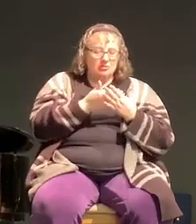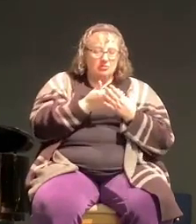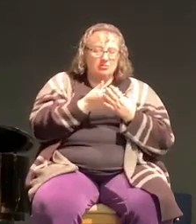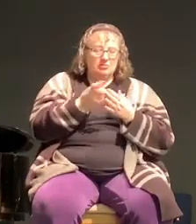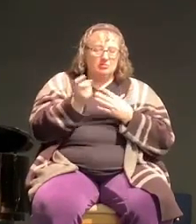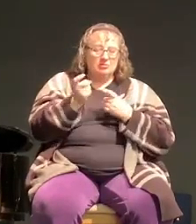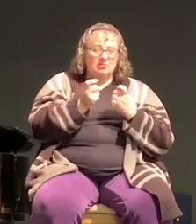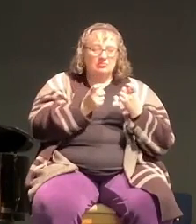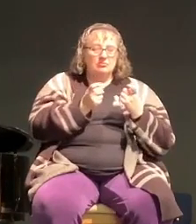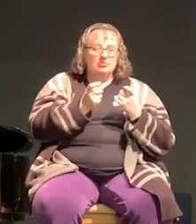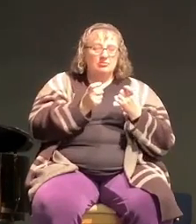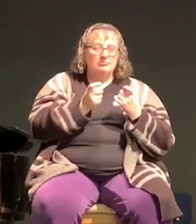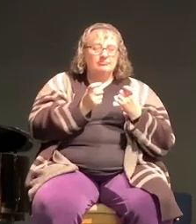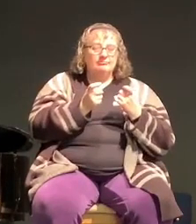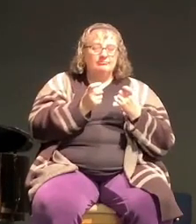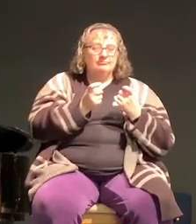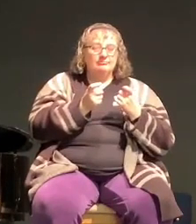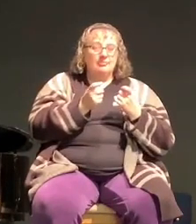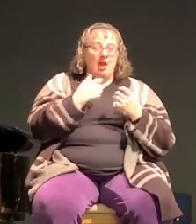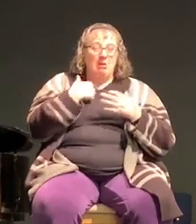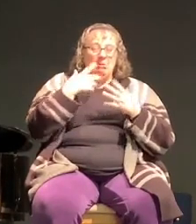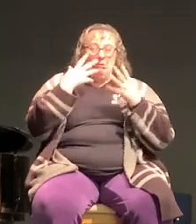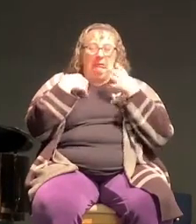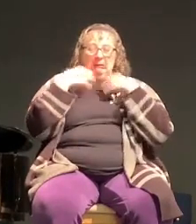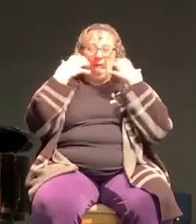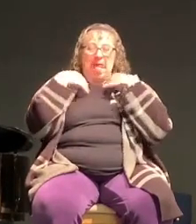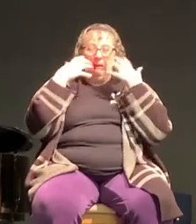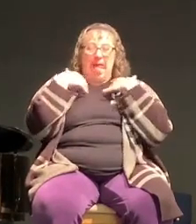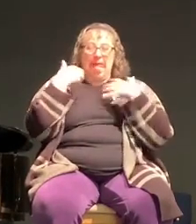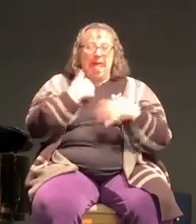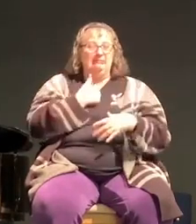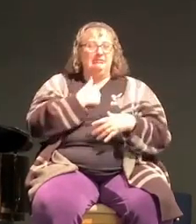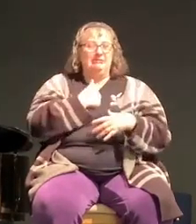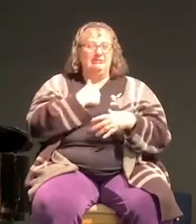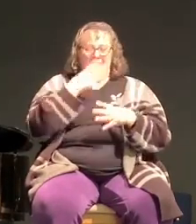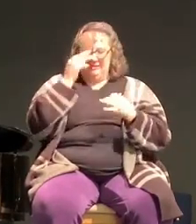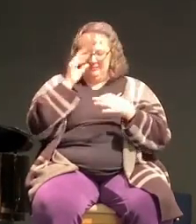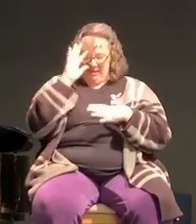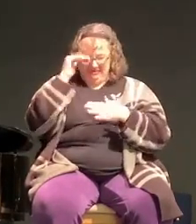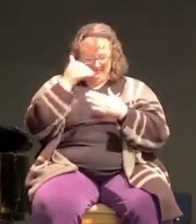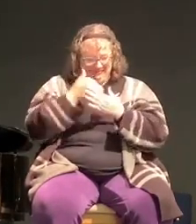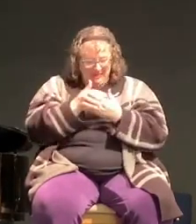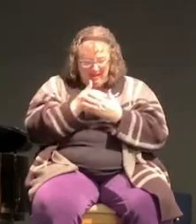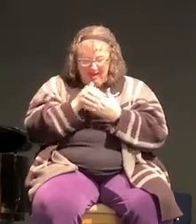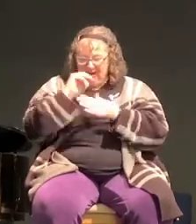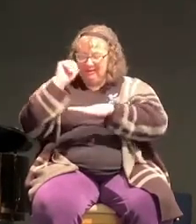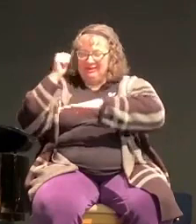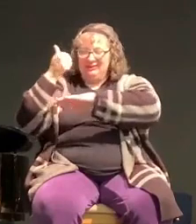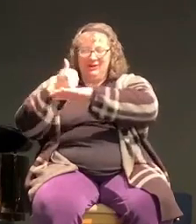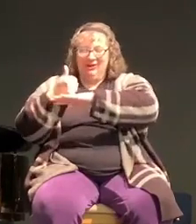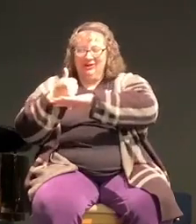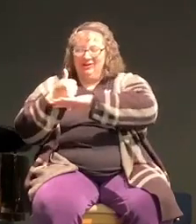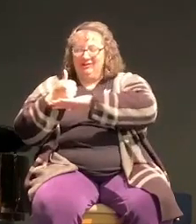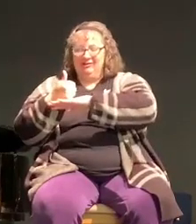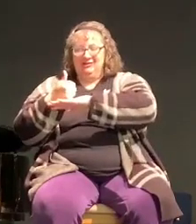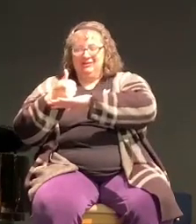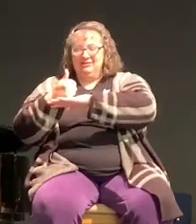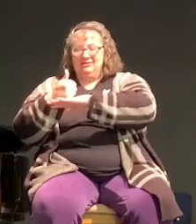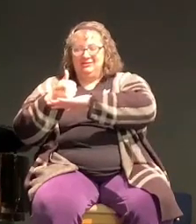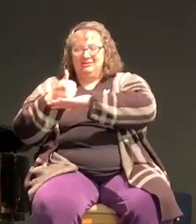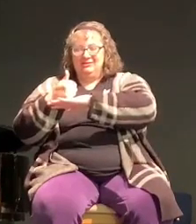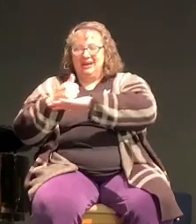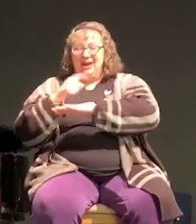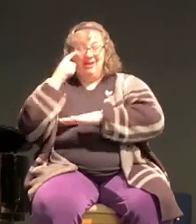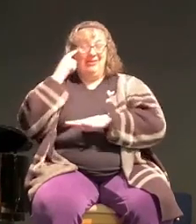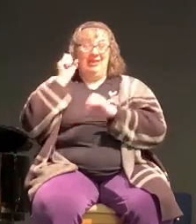control. I would have been a blubbering mess. I just think about putting my son on an altar. I don't